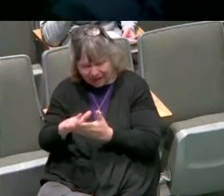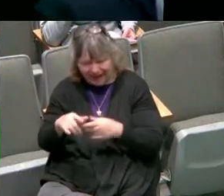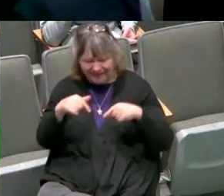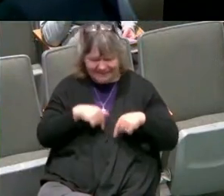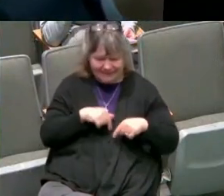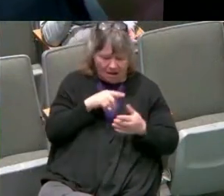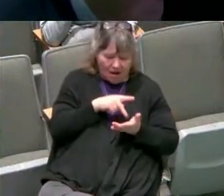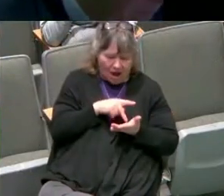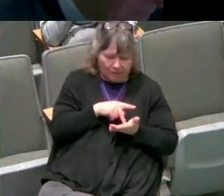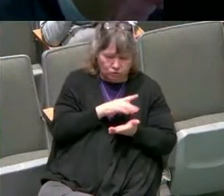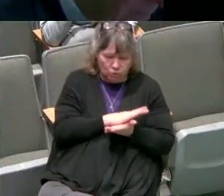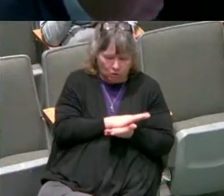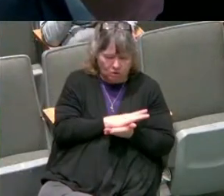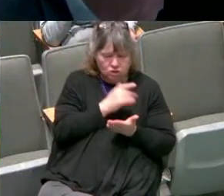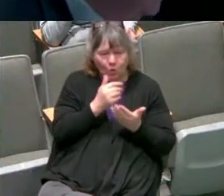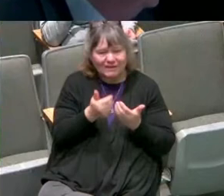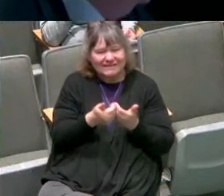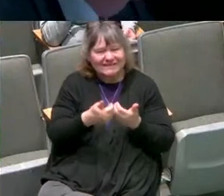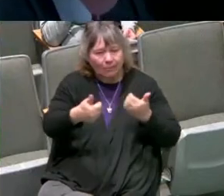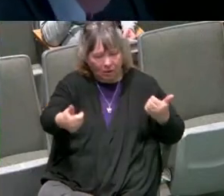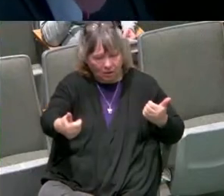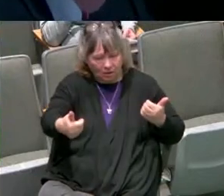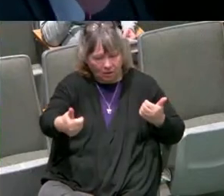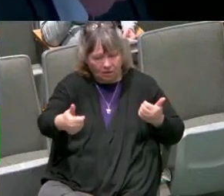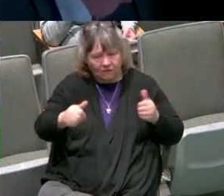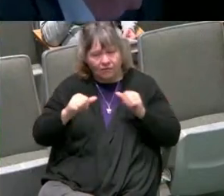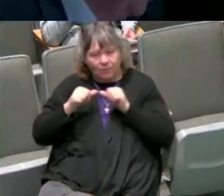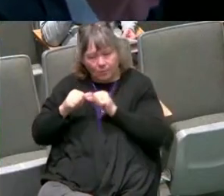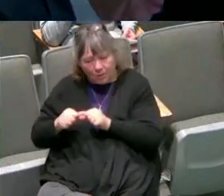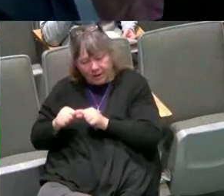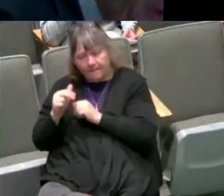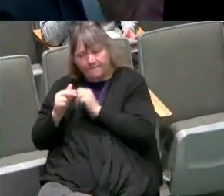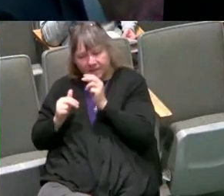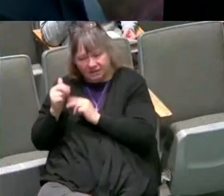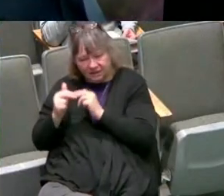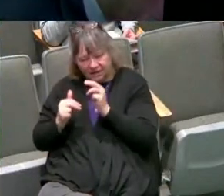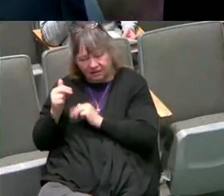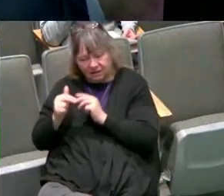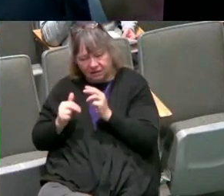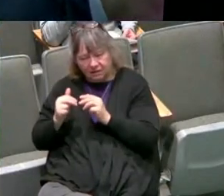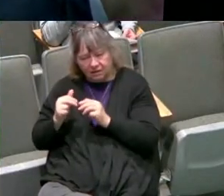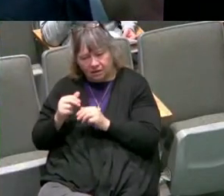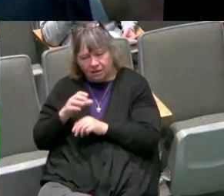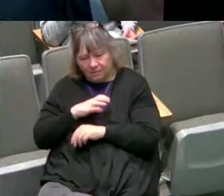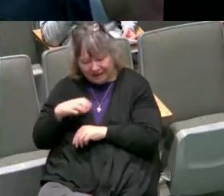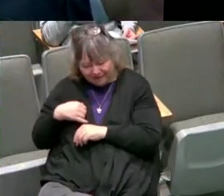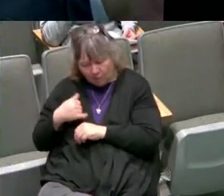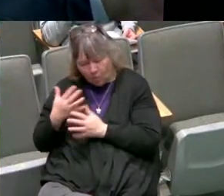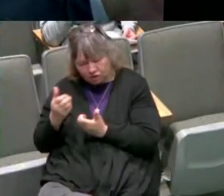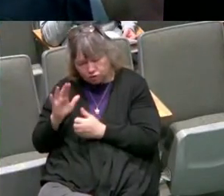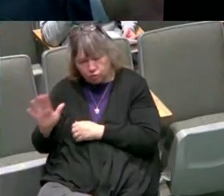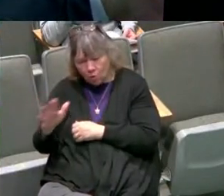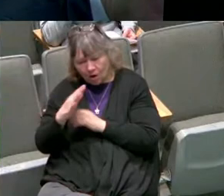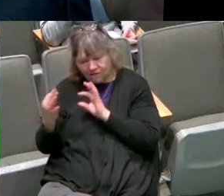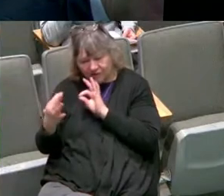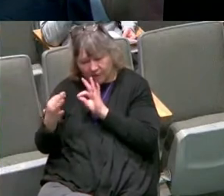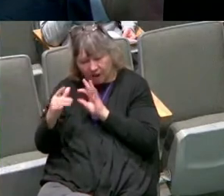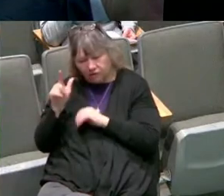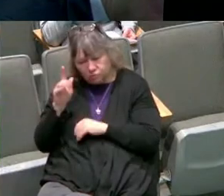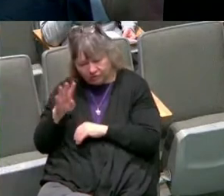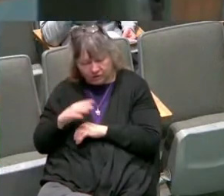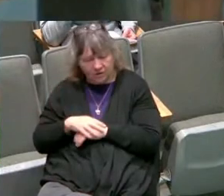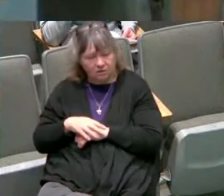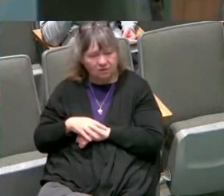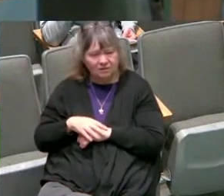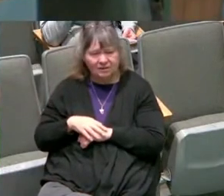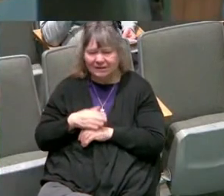this is Hopkins so it is separate from the permanent building committee that is looking for your feedback on the 24th um